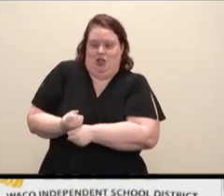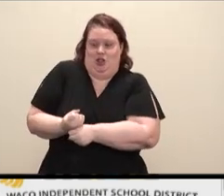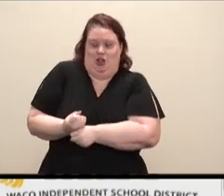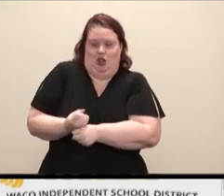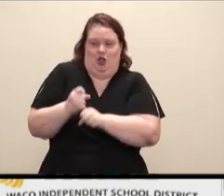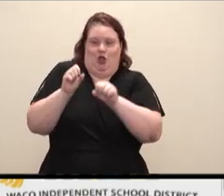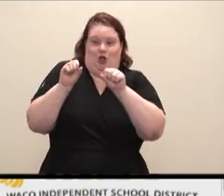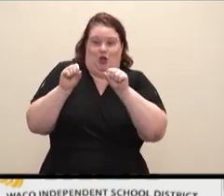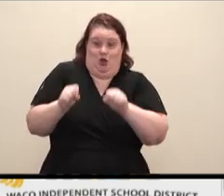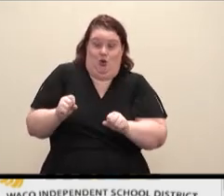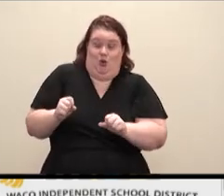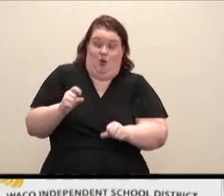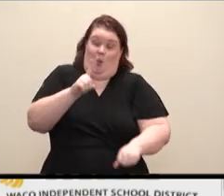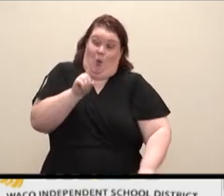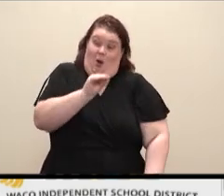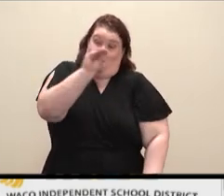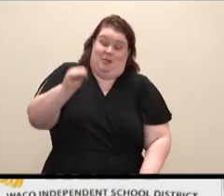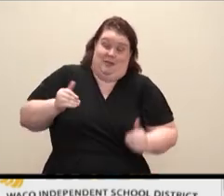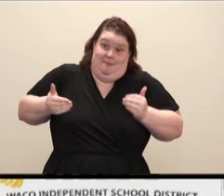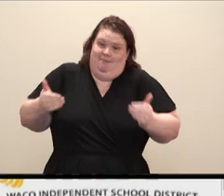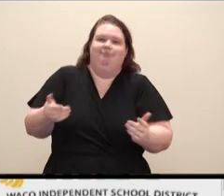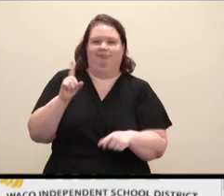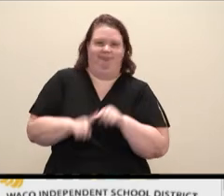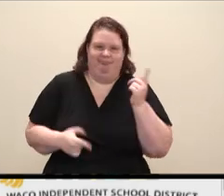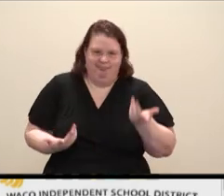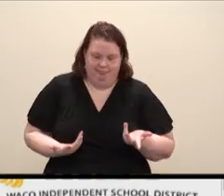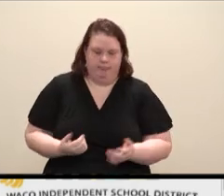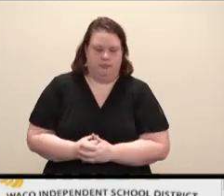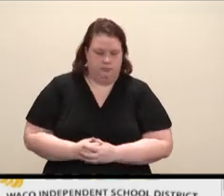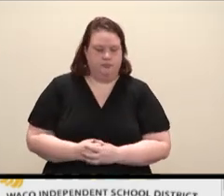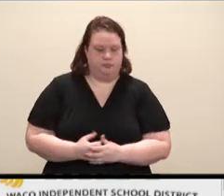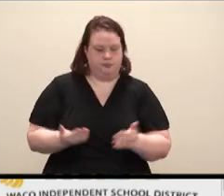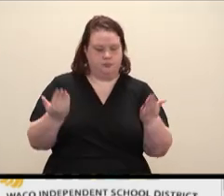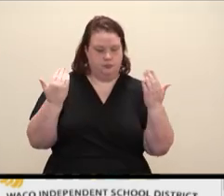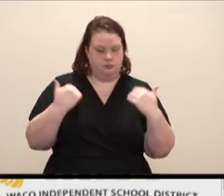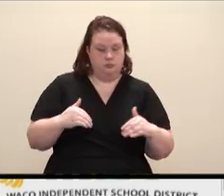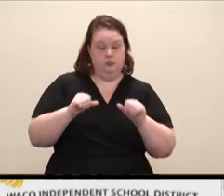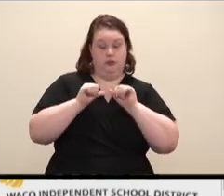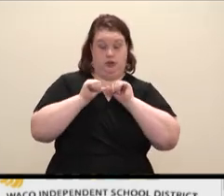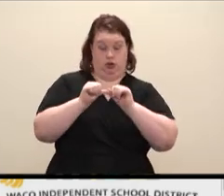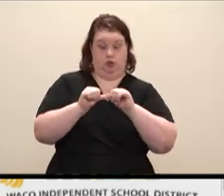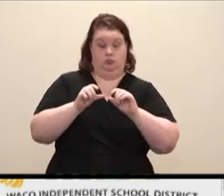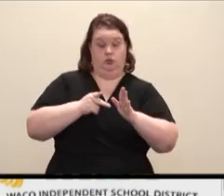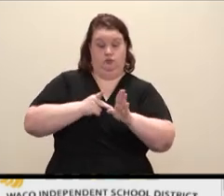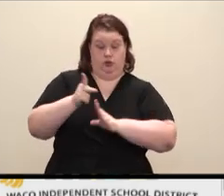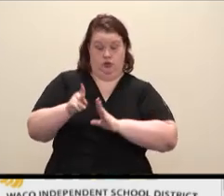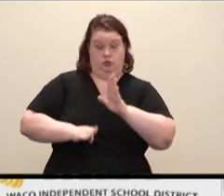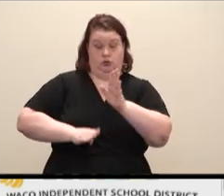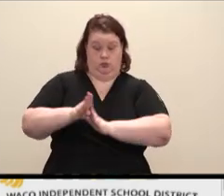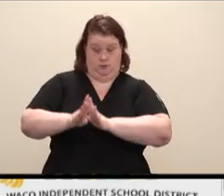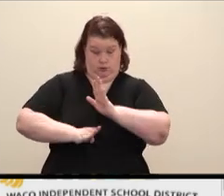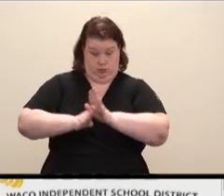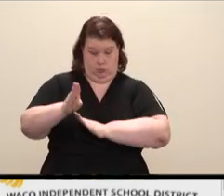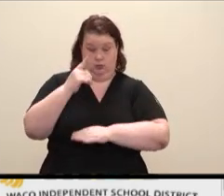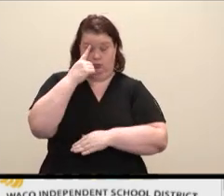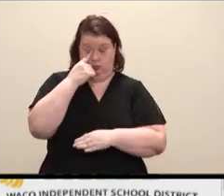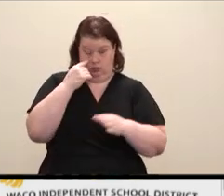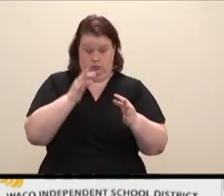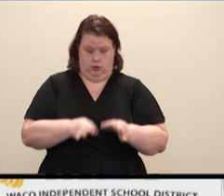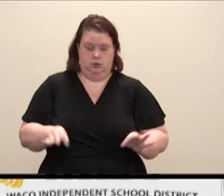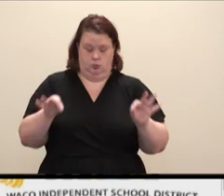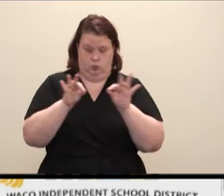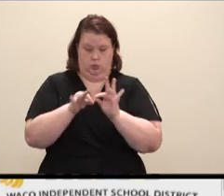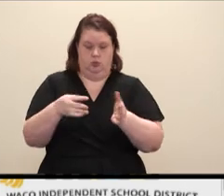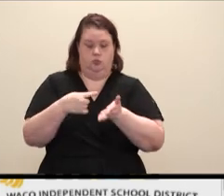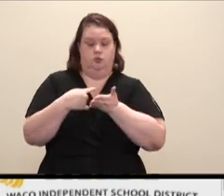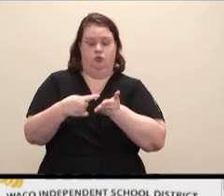continued professional development and DDI, you know, that follows along with everything. That's going to be very important, just as we talked about when we